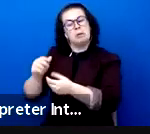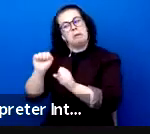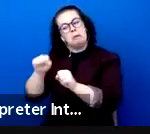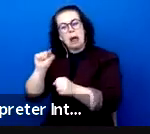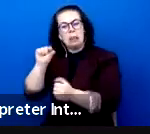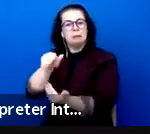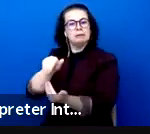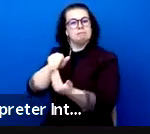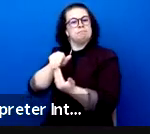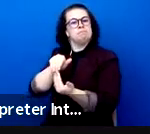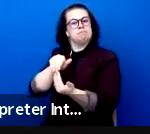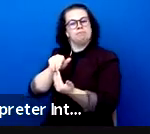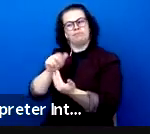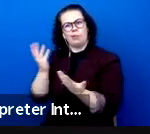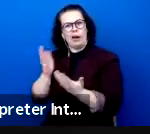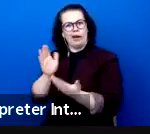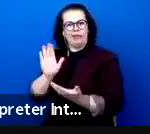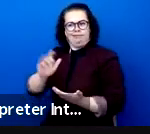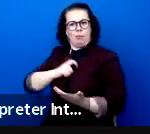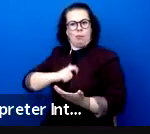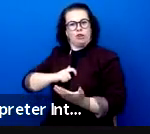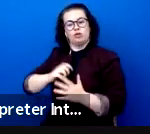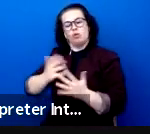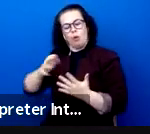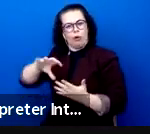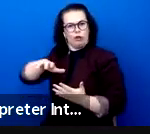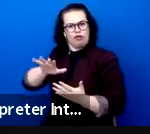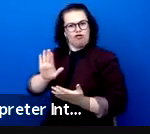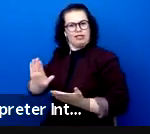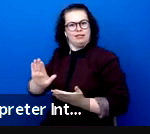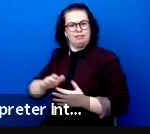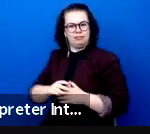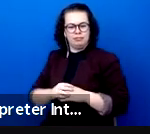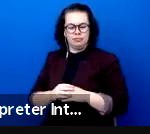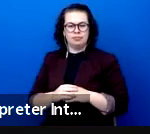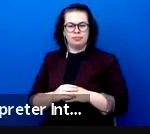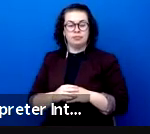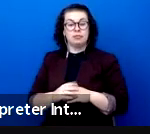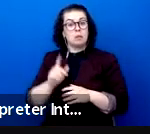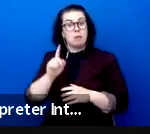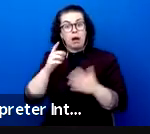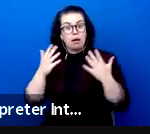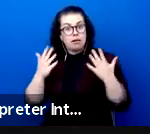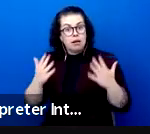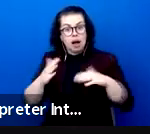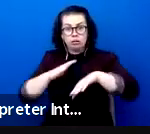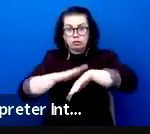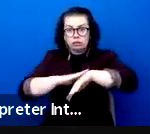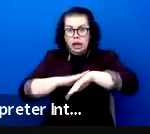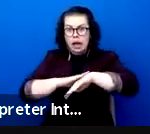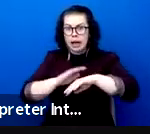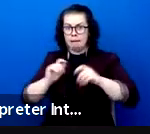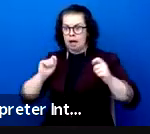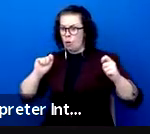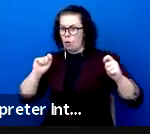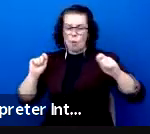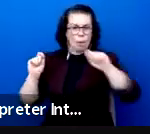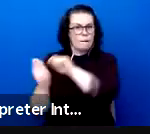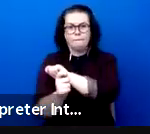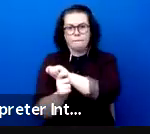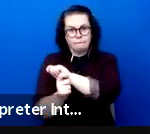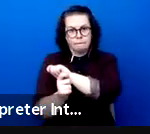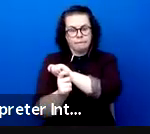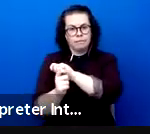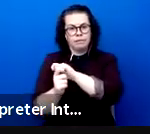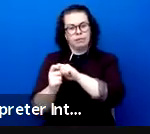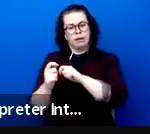phenomenon of our era of speed and dematerialization. It favors the long